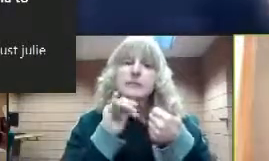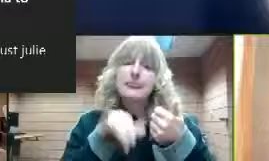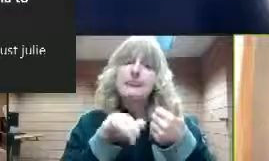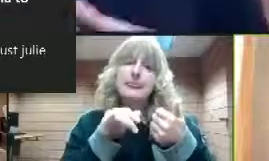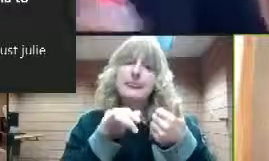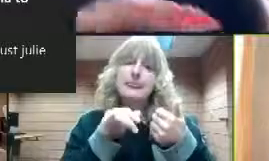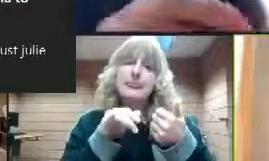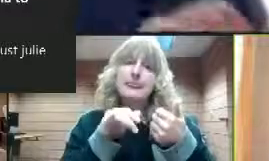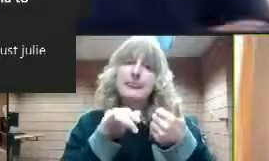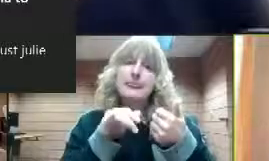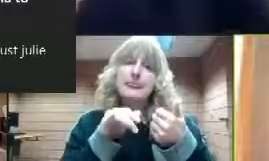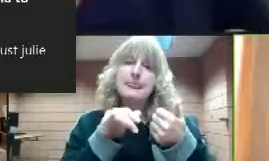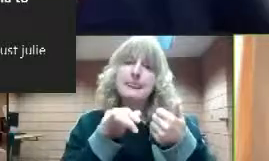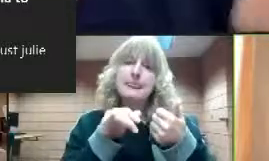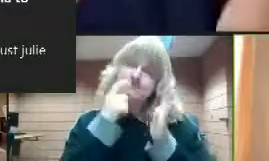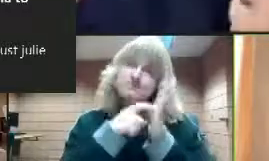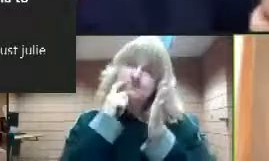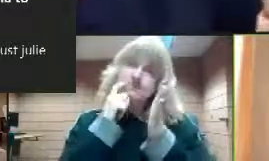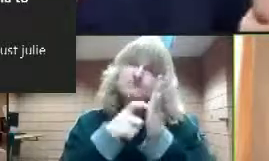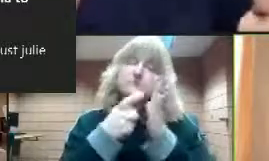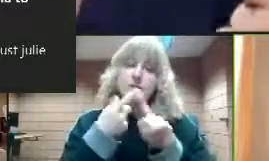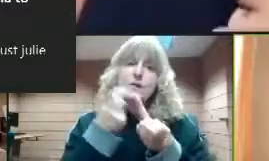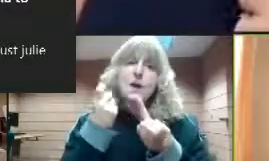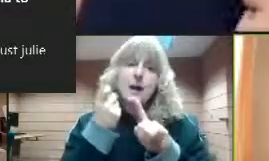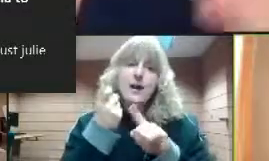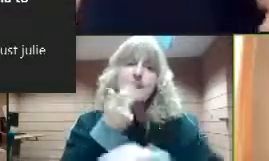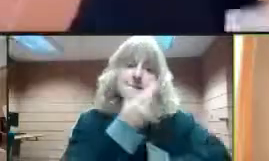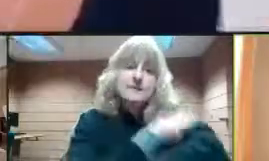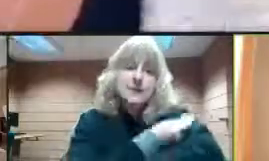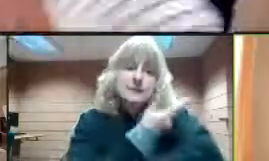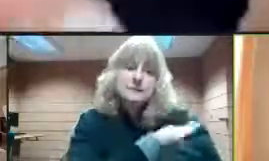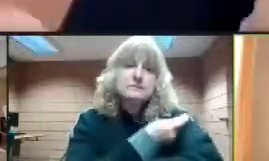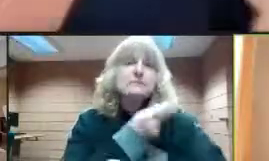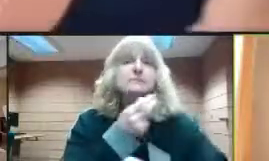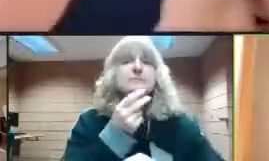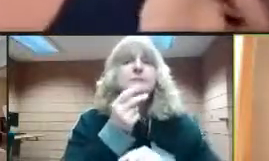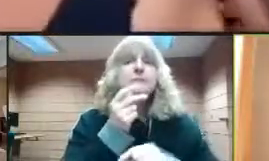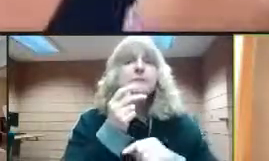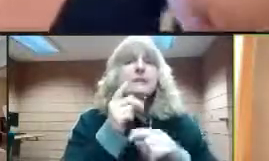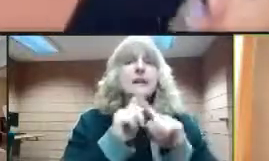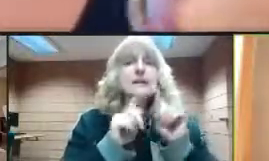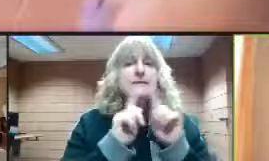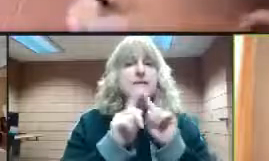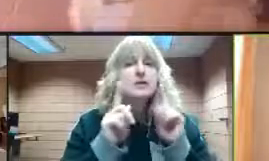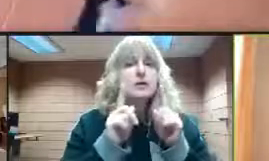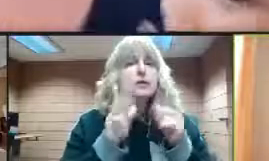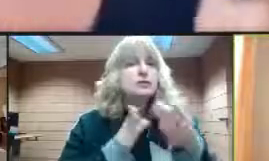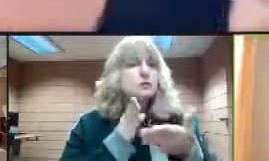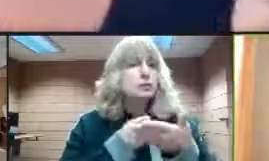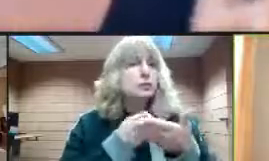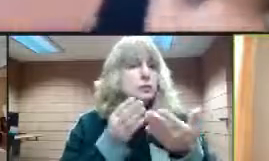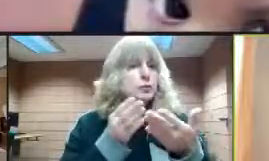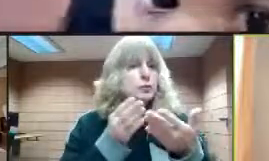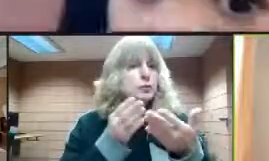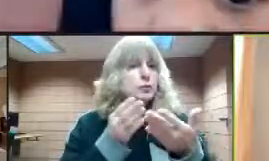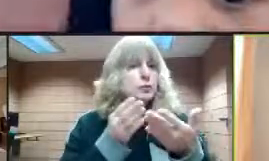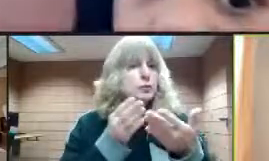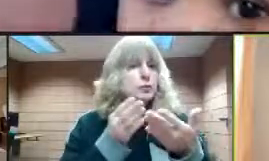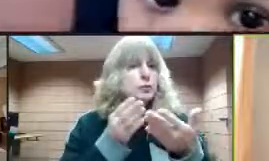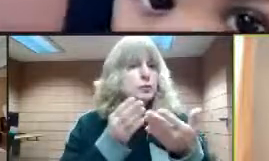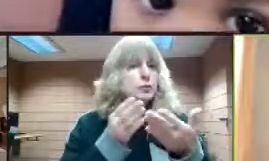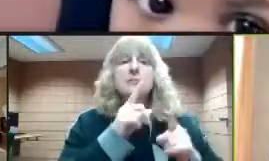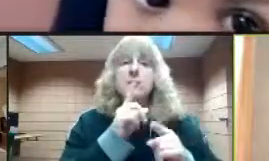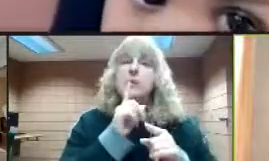some vaccinations and the different lawsuits that are going on right now. So it has caused an extreme